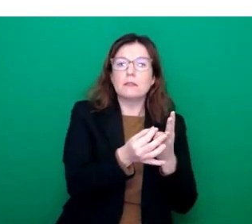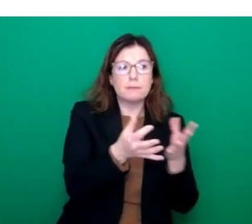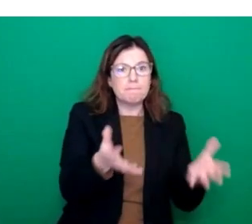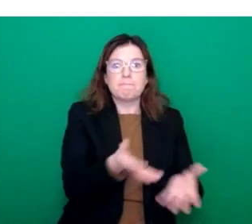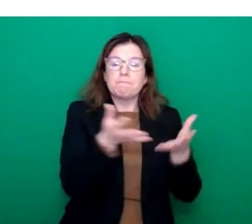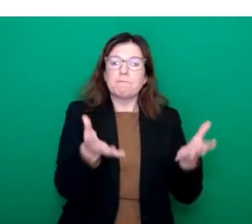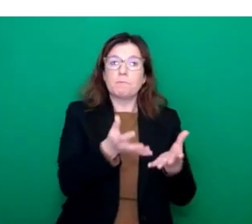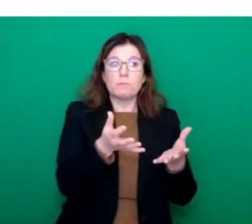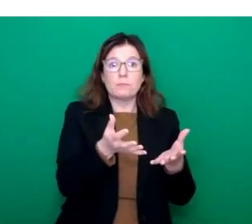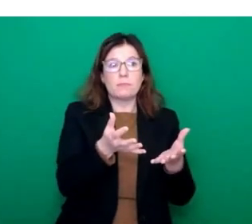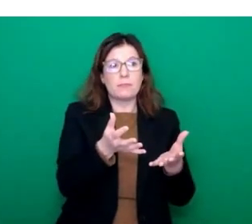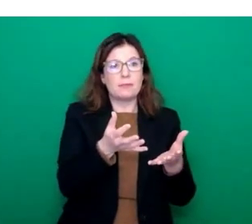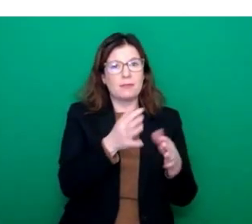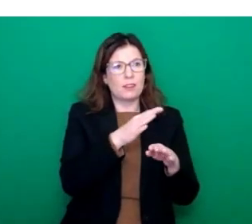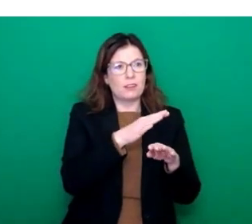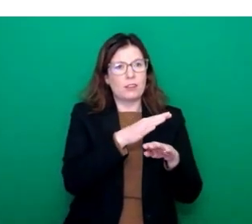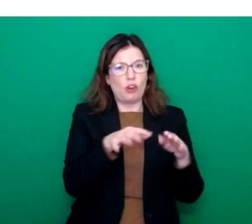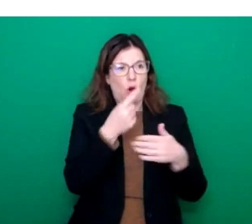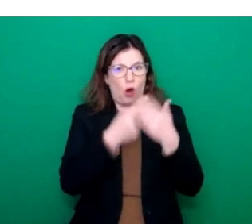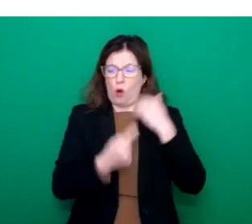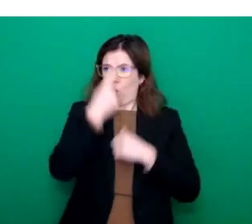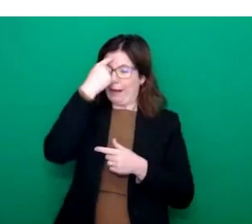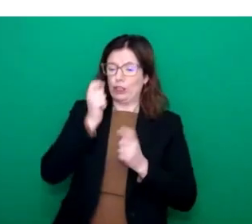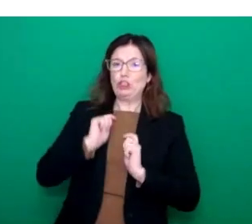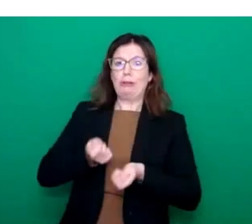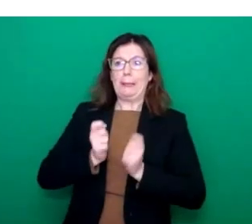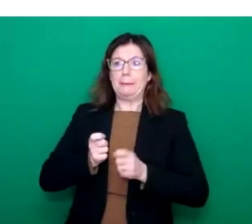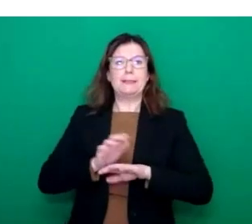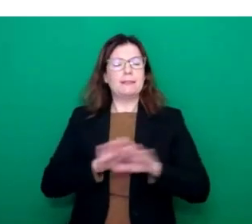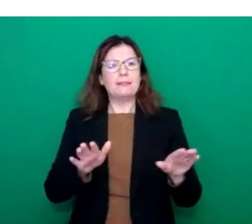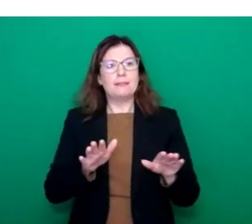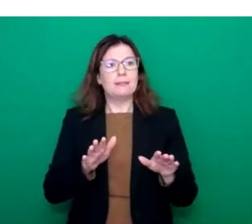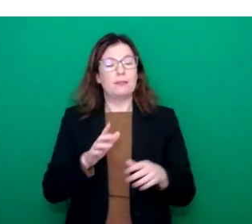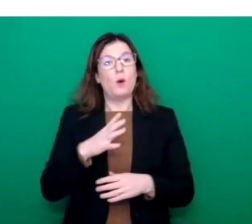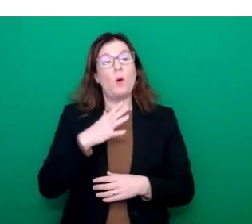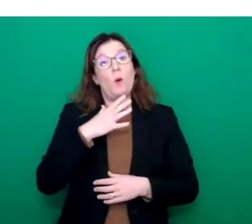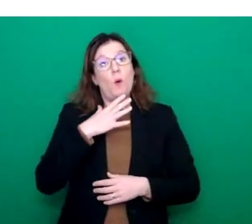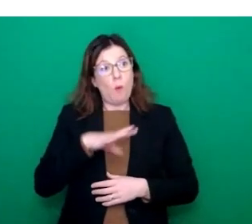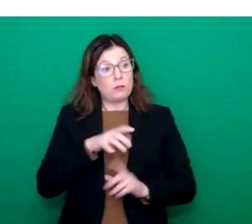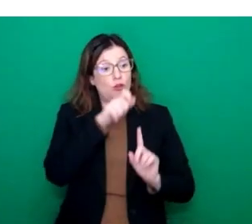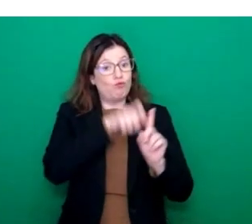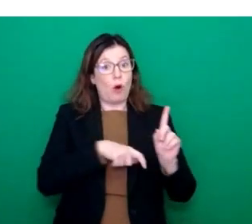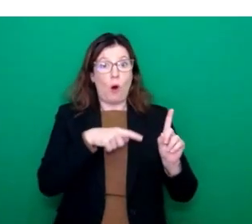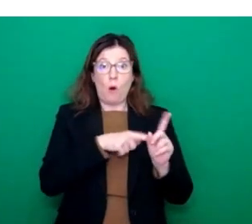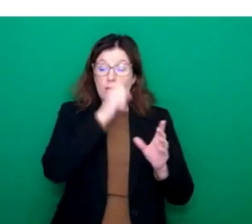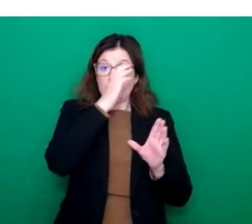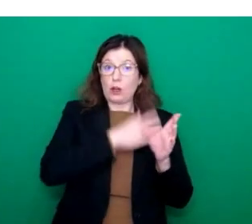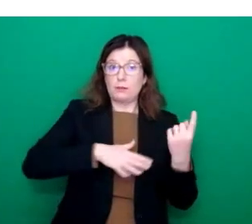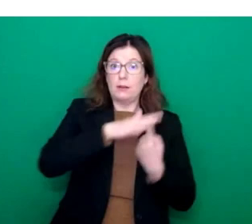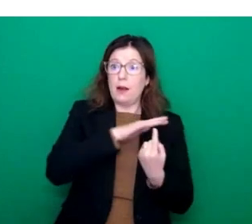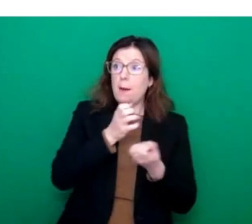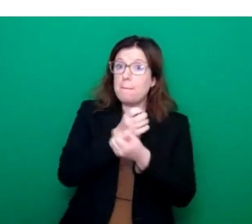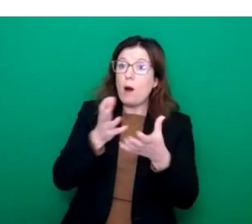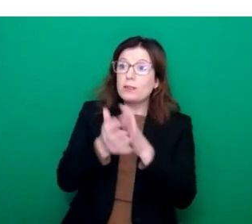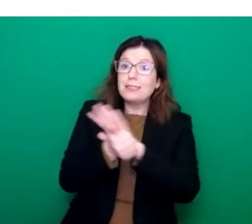which go outside of just treatment. And the idea is to fully embed this role as part of the multidisciplinary